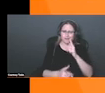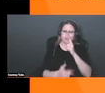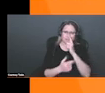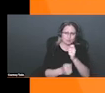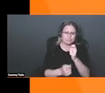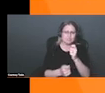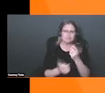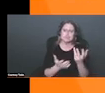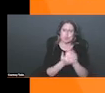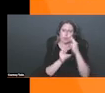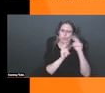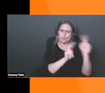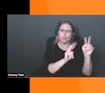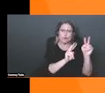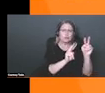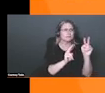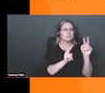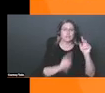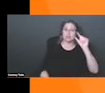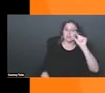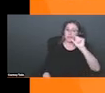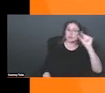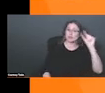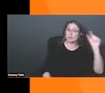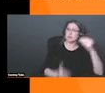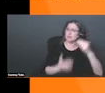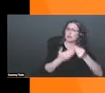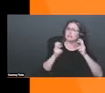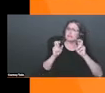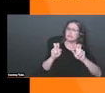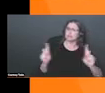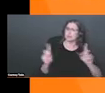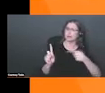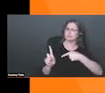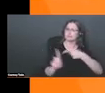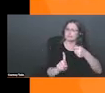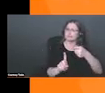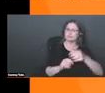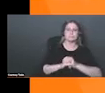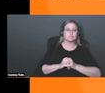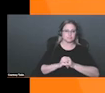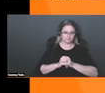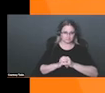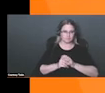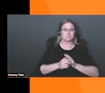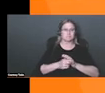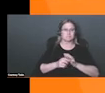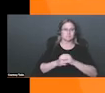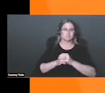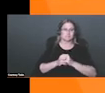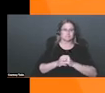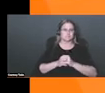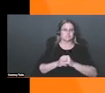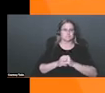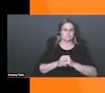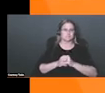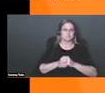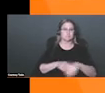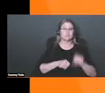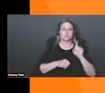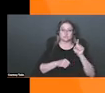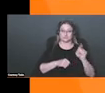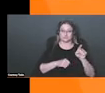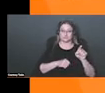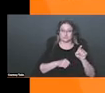have a look at that, to see where our government is investing. So for me, the key steps in the grant